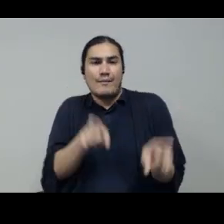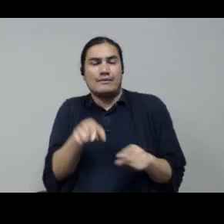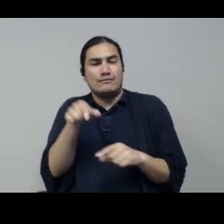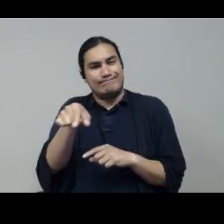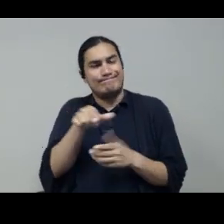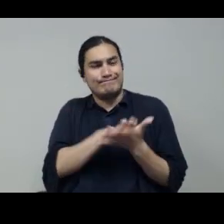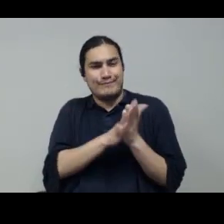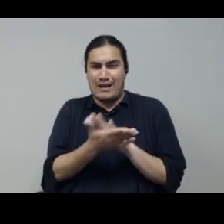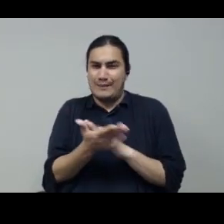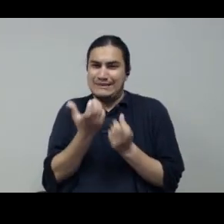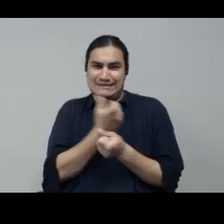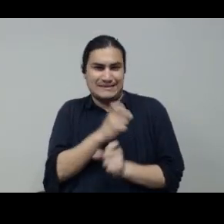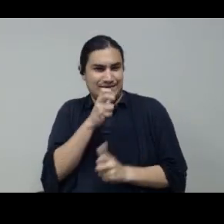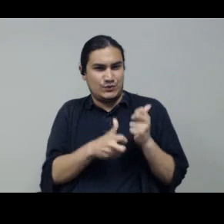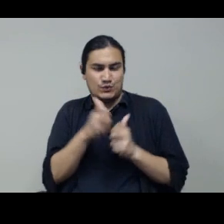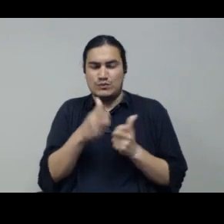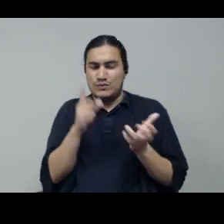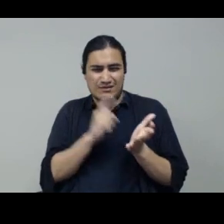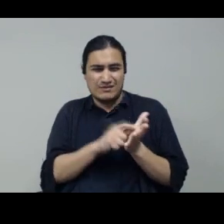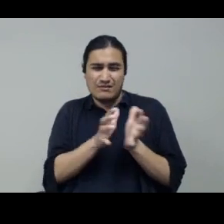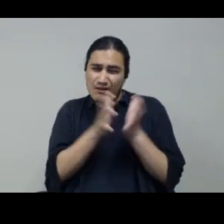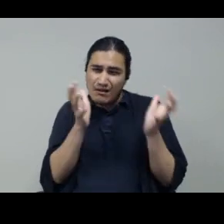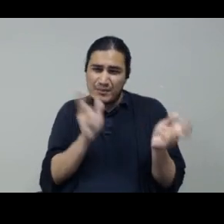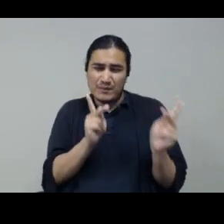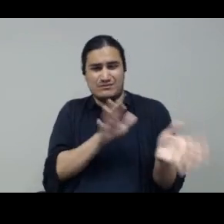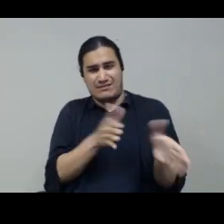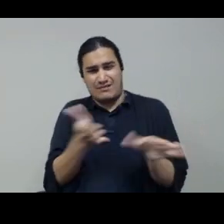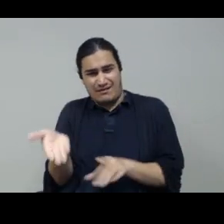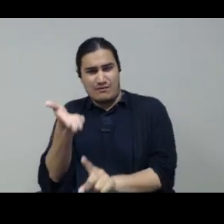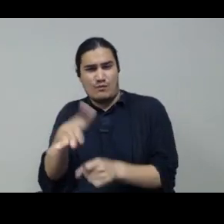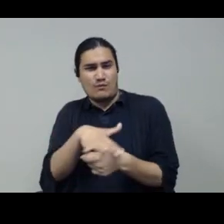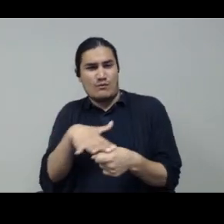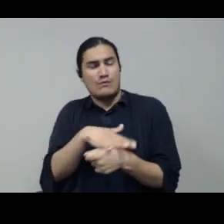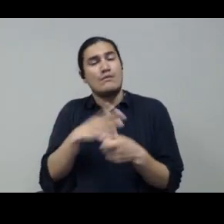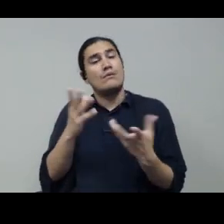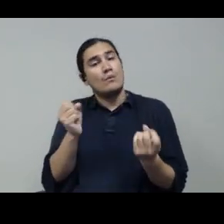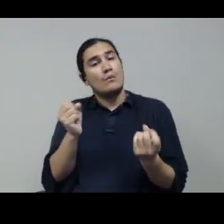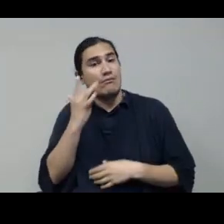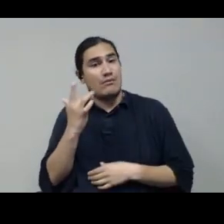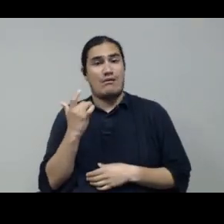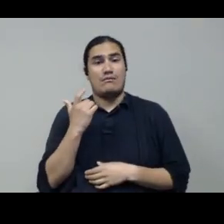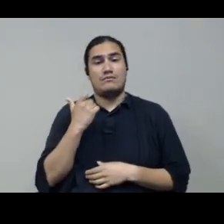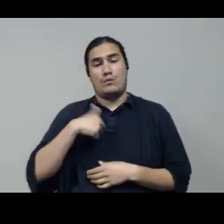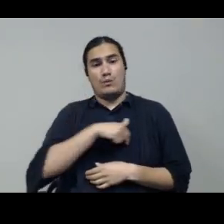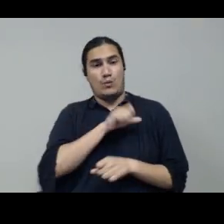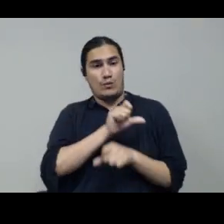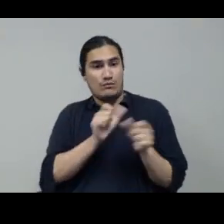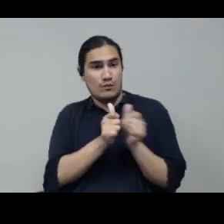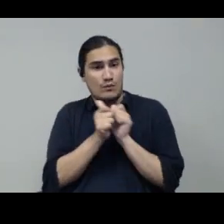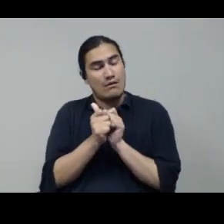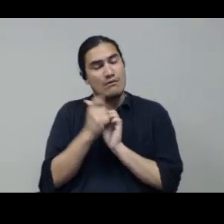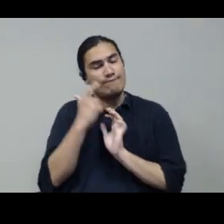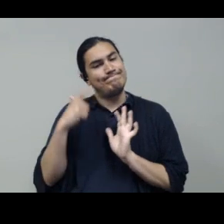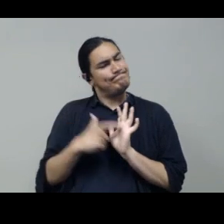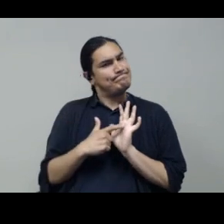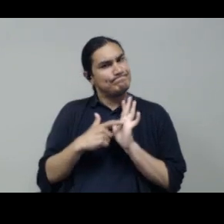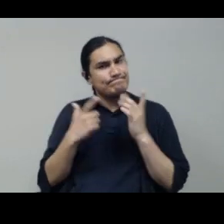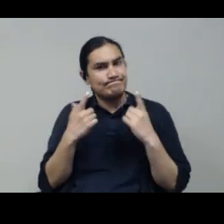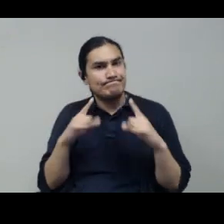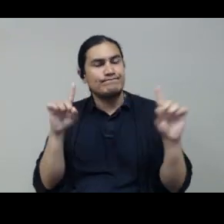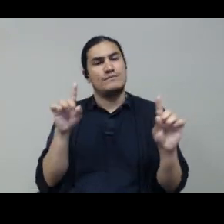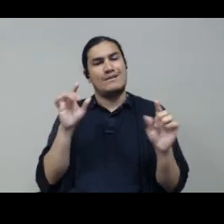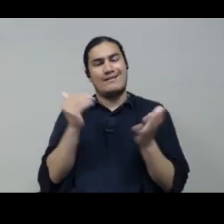issue. Lives were being lost, and so fortunately, through everyone working together, and I really think the outcome of this represents the very best